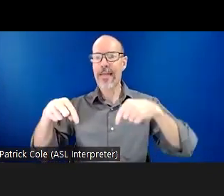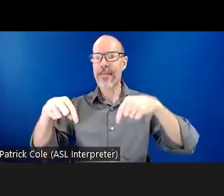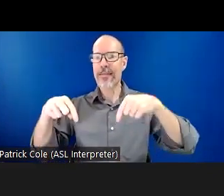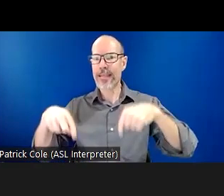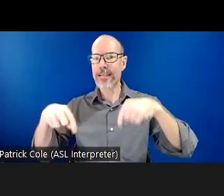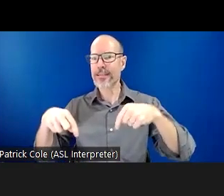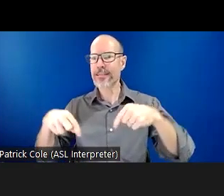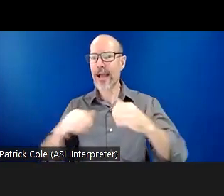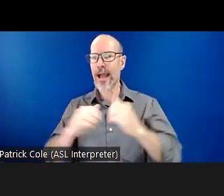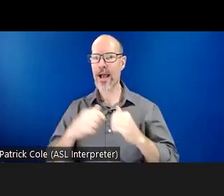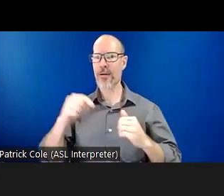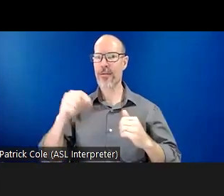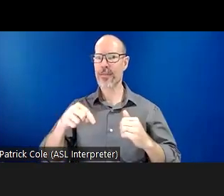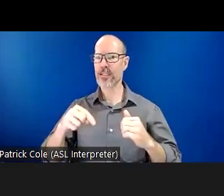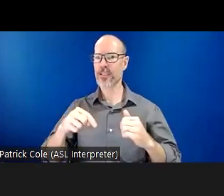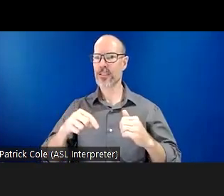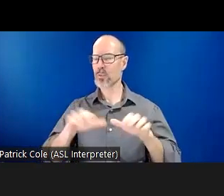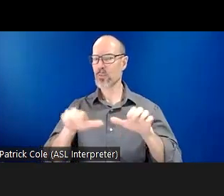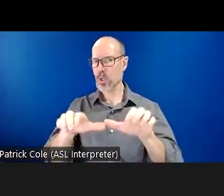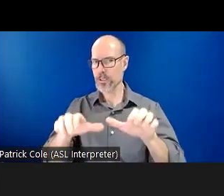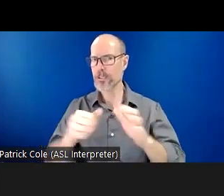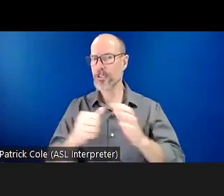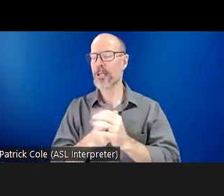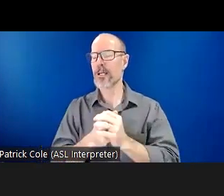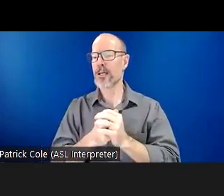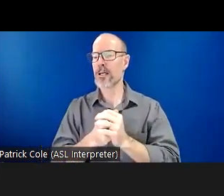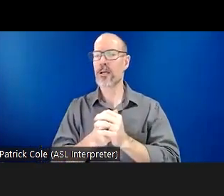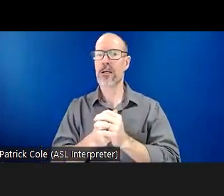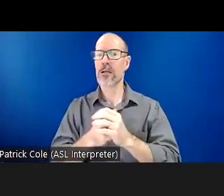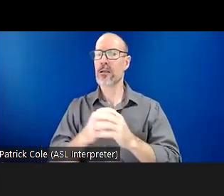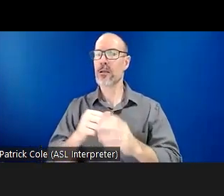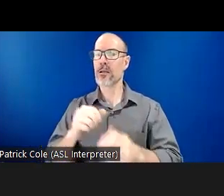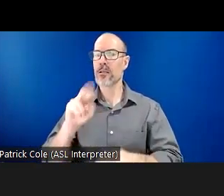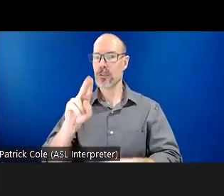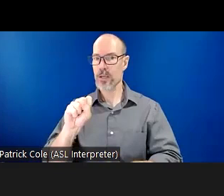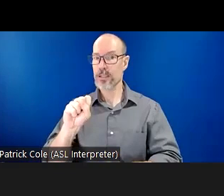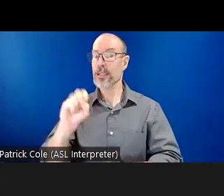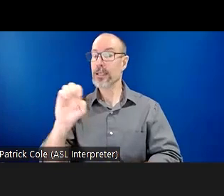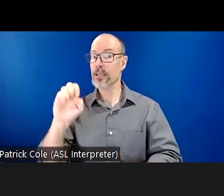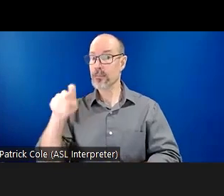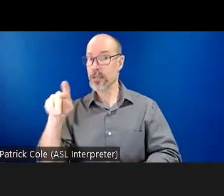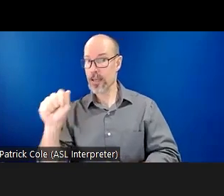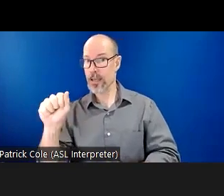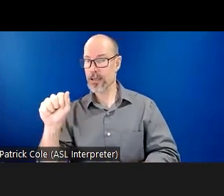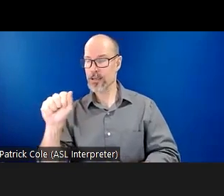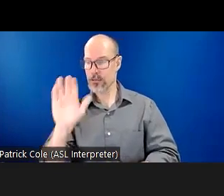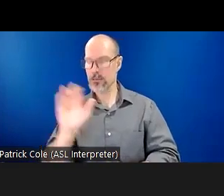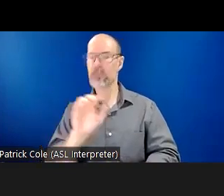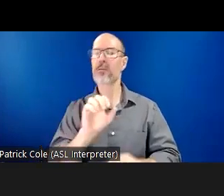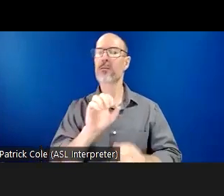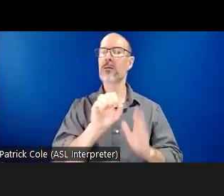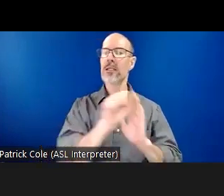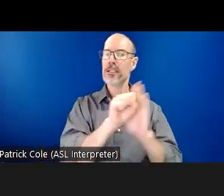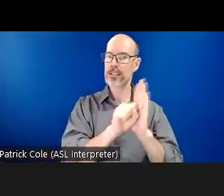Is the way that this would work is there's the US EPA, the state applies and has